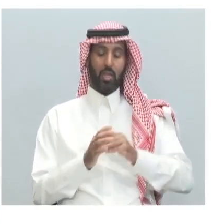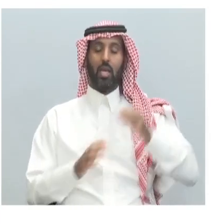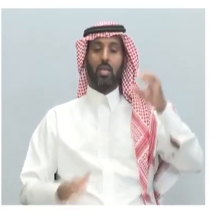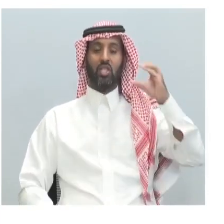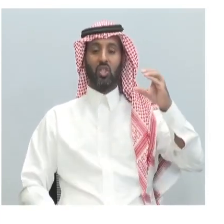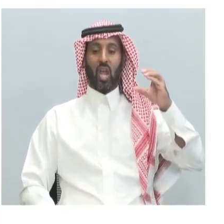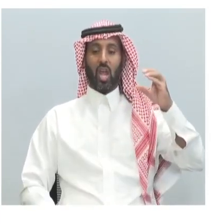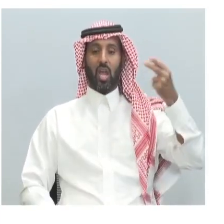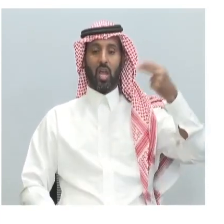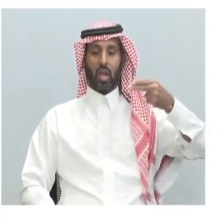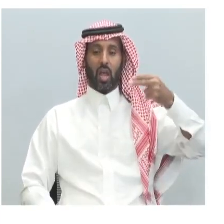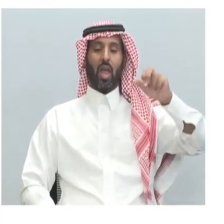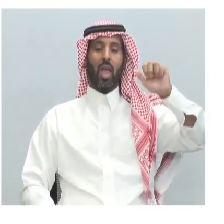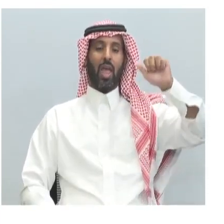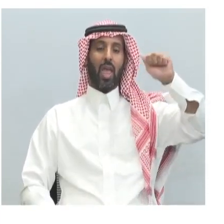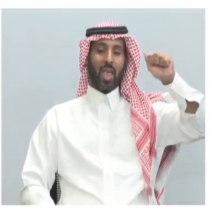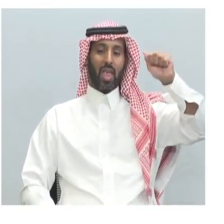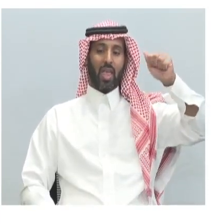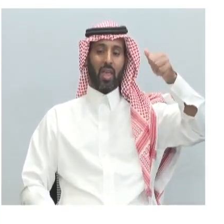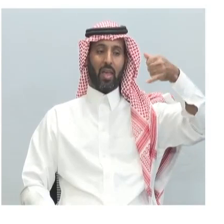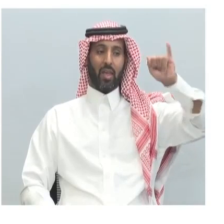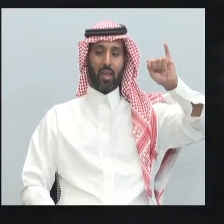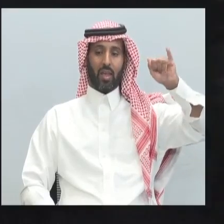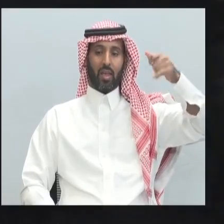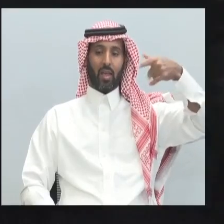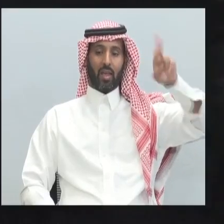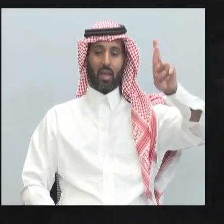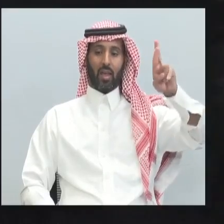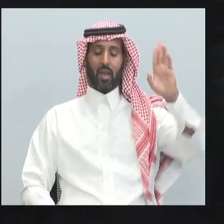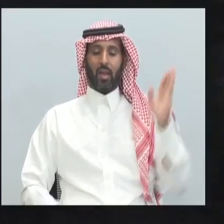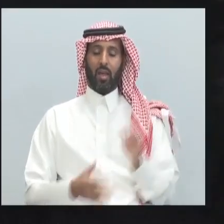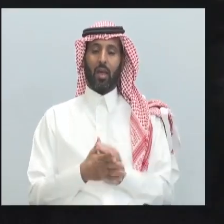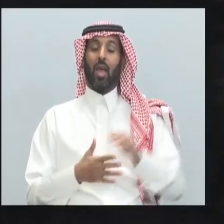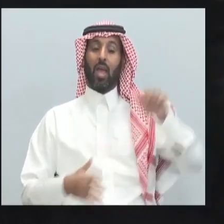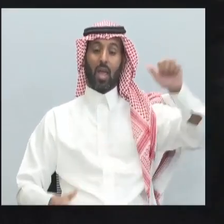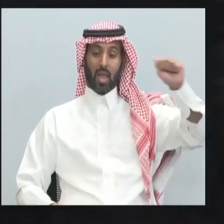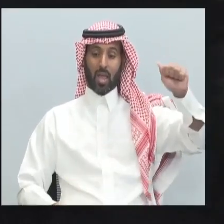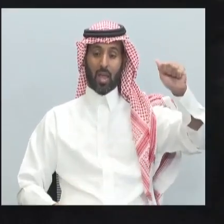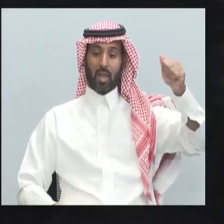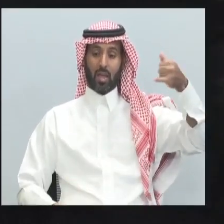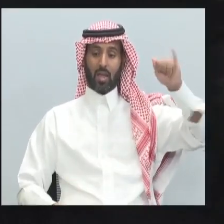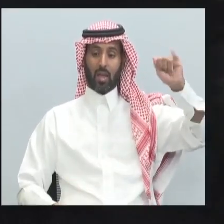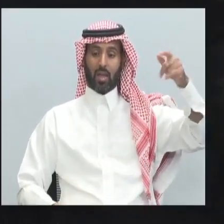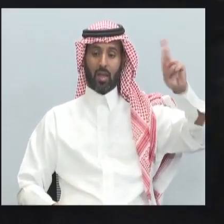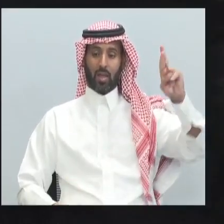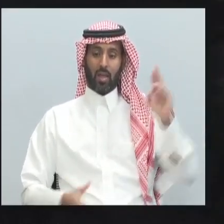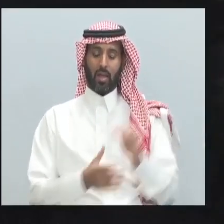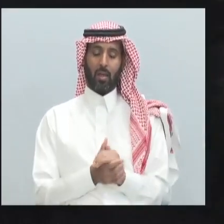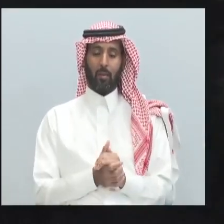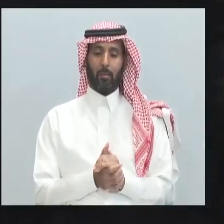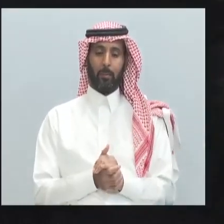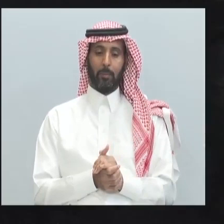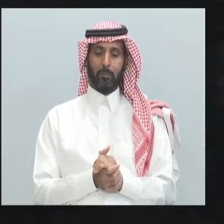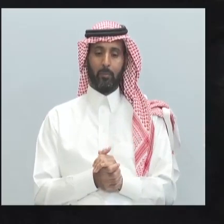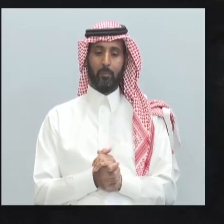have a chair here. Now, can you tell me how to write chair, air? Is it E-R-E or E-A-R